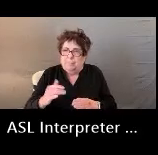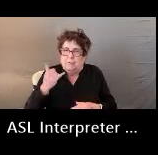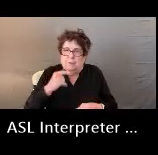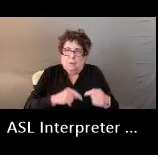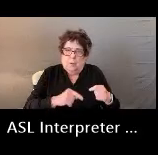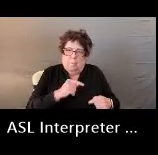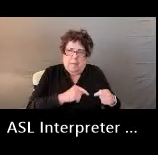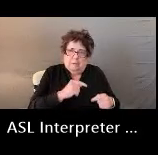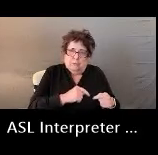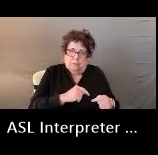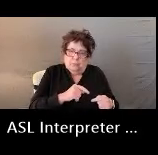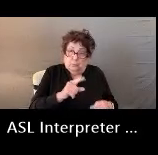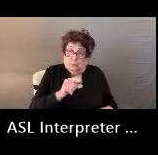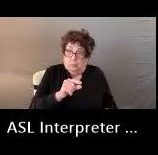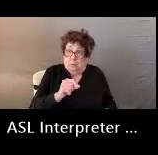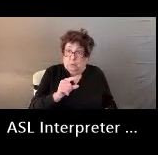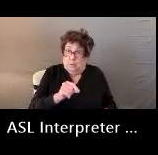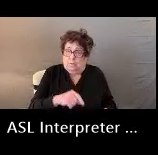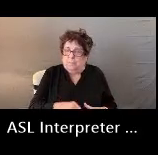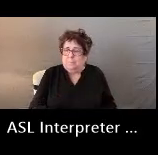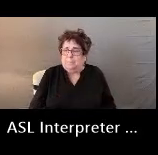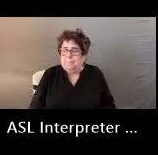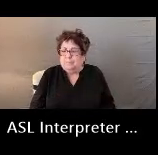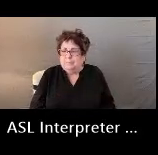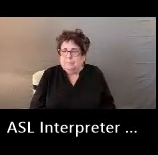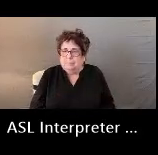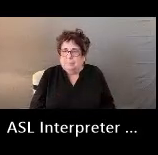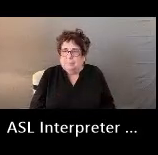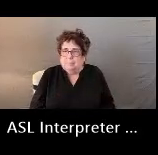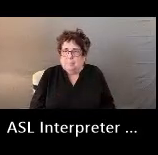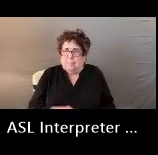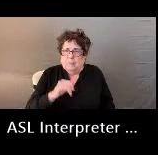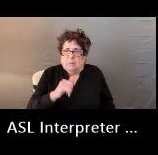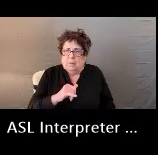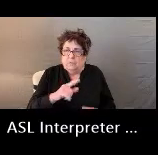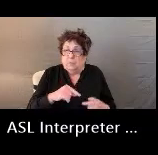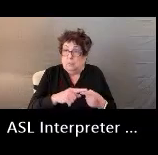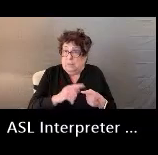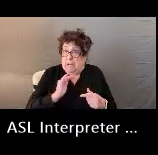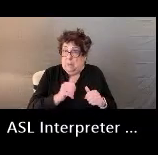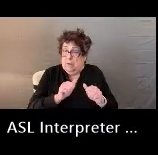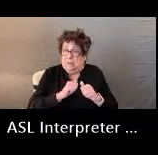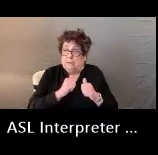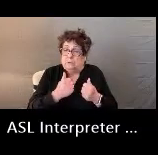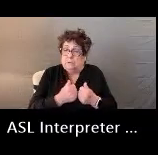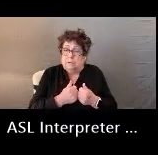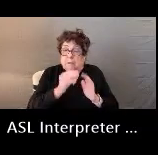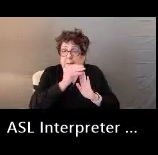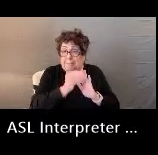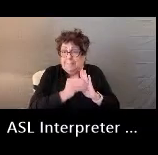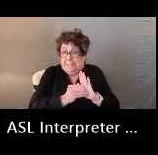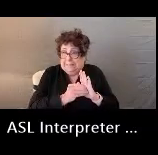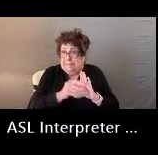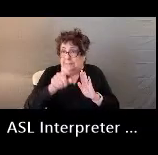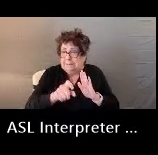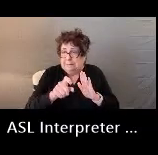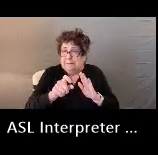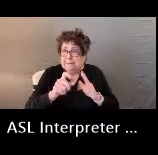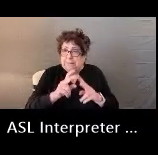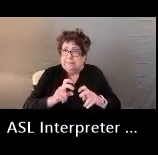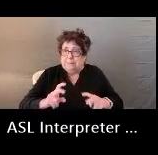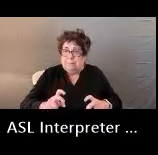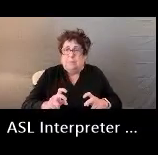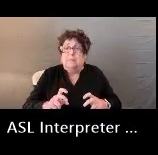2020, that's when our agency completed the needs assessment. The needs assessment that we completed